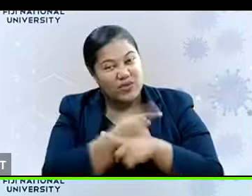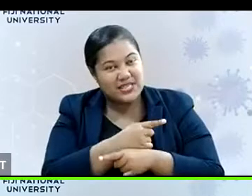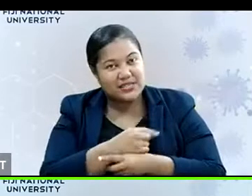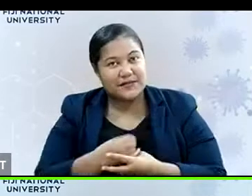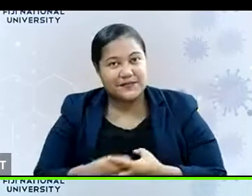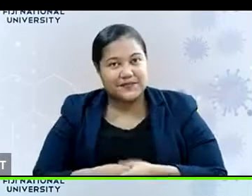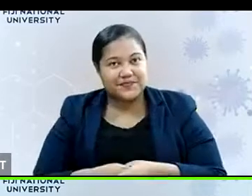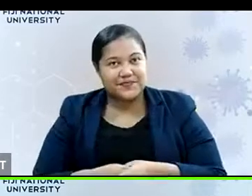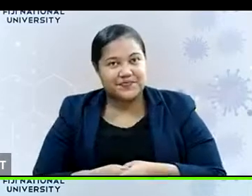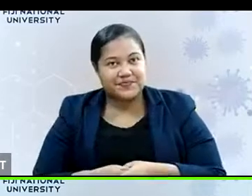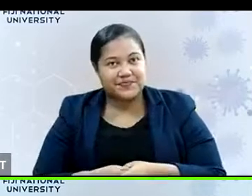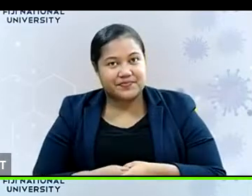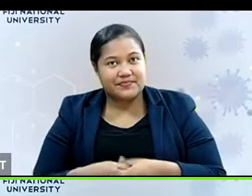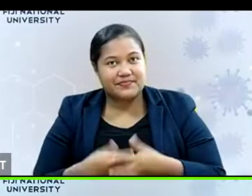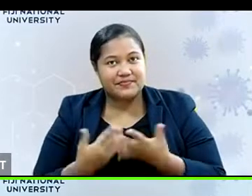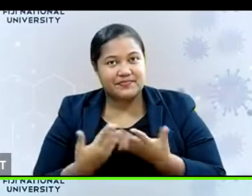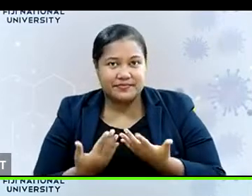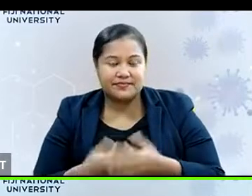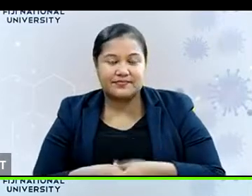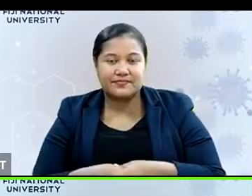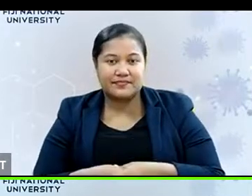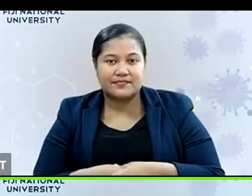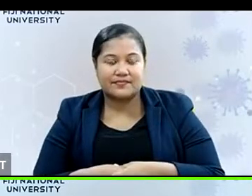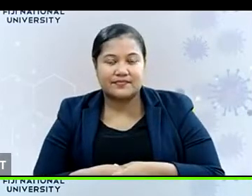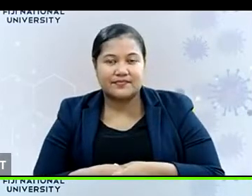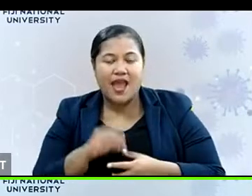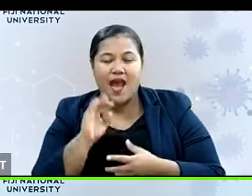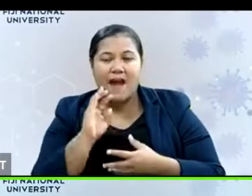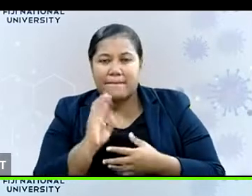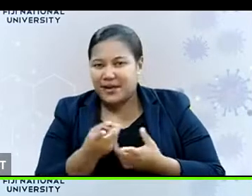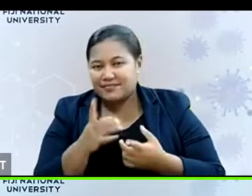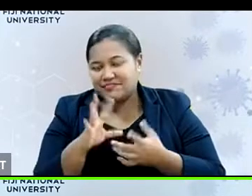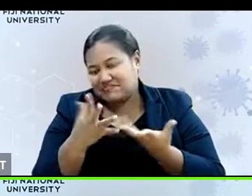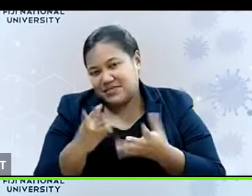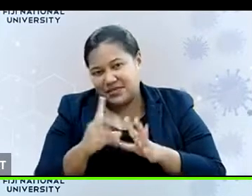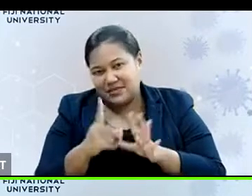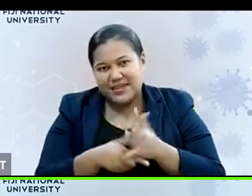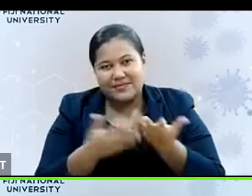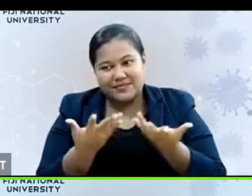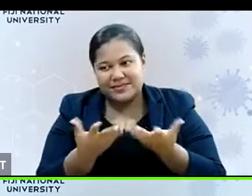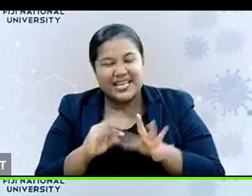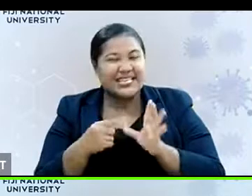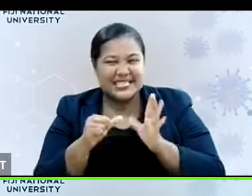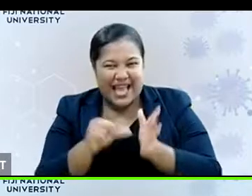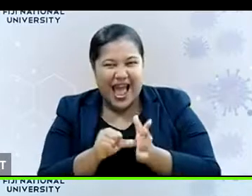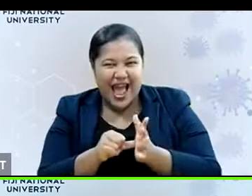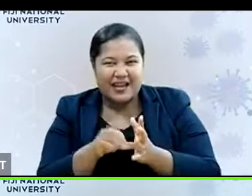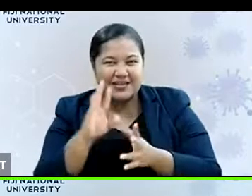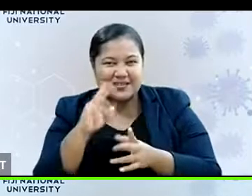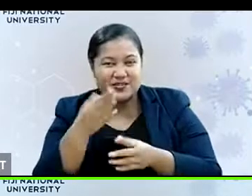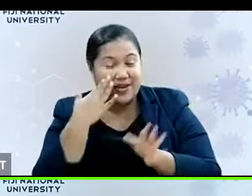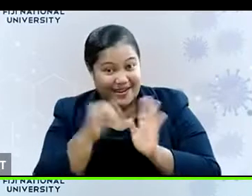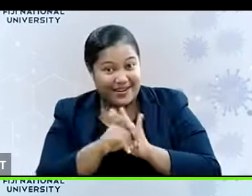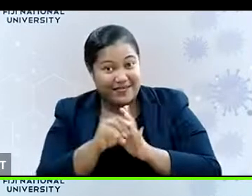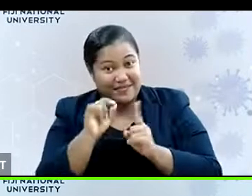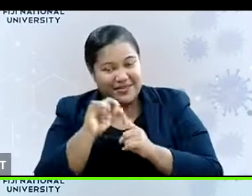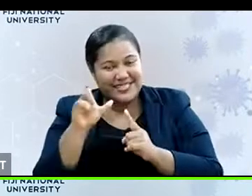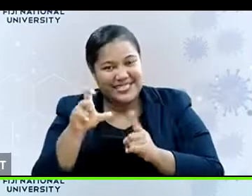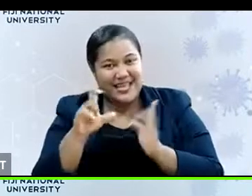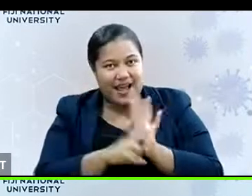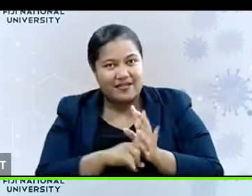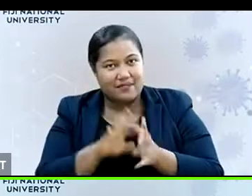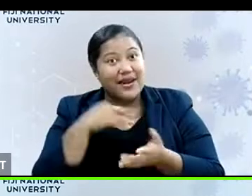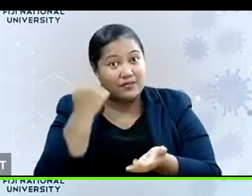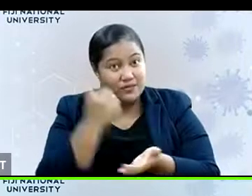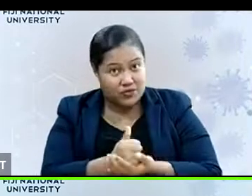the nuances, I guess, in interpreting the PCR test. But the PCR, I would just reassure people that the PCR test